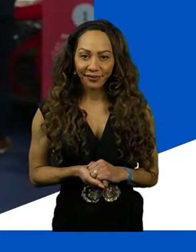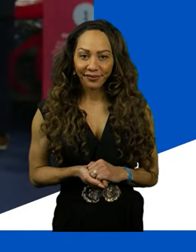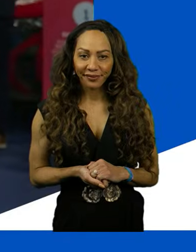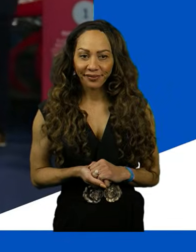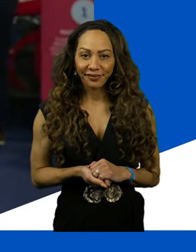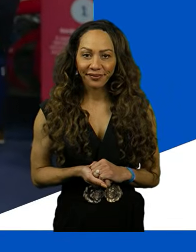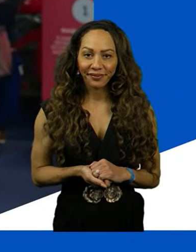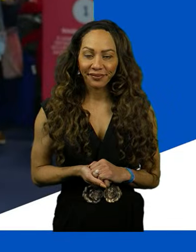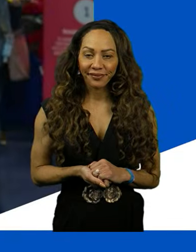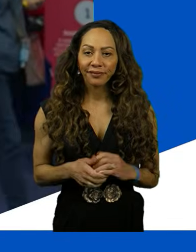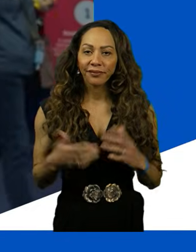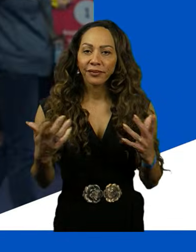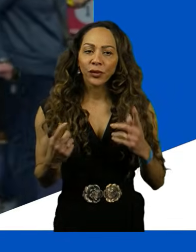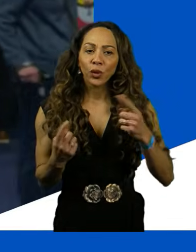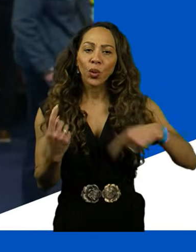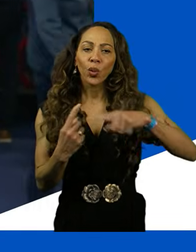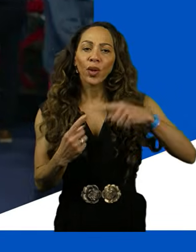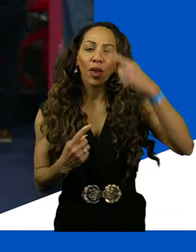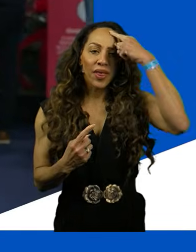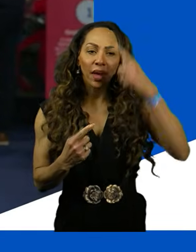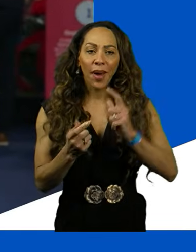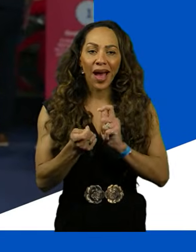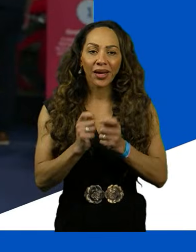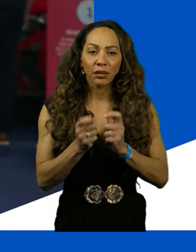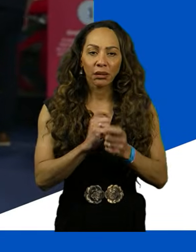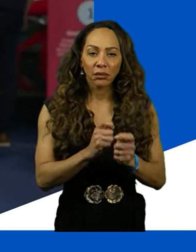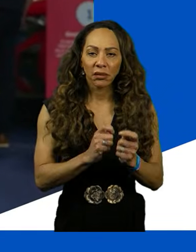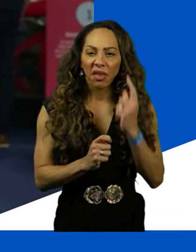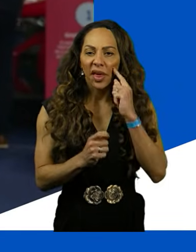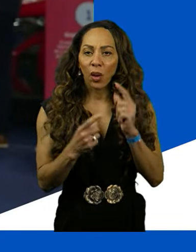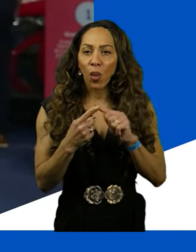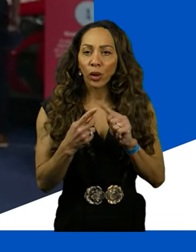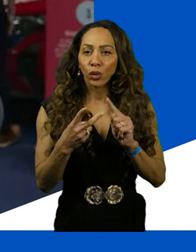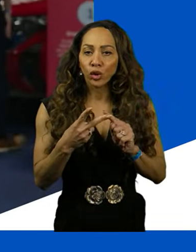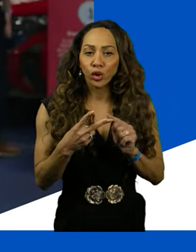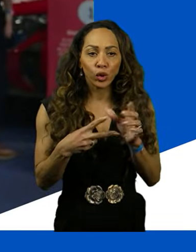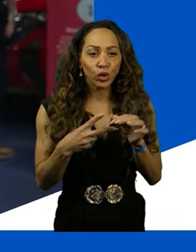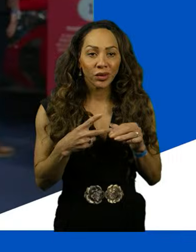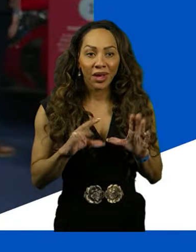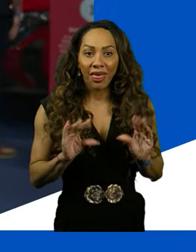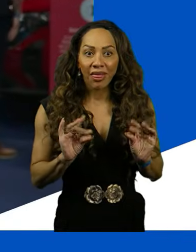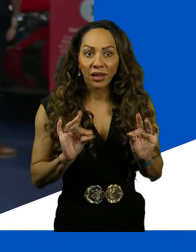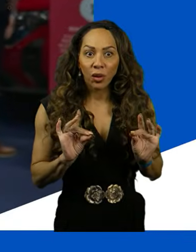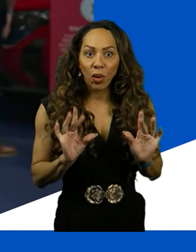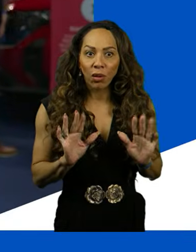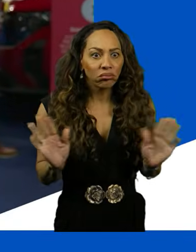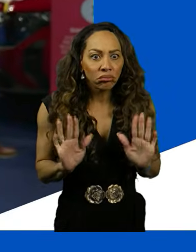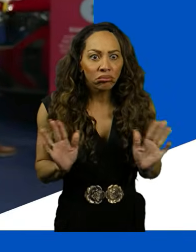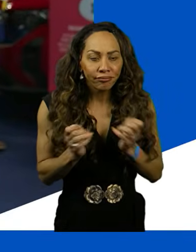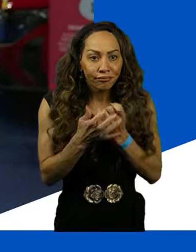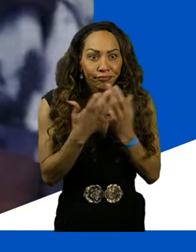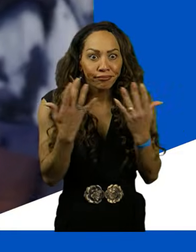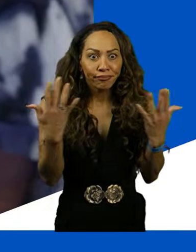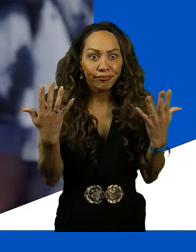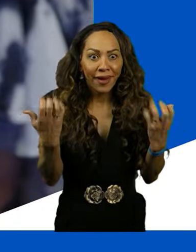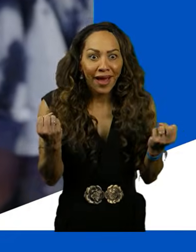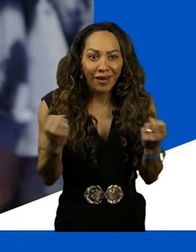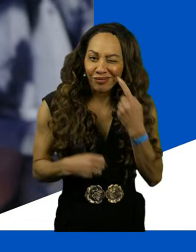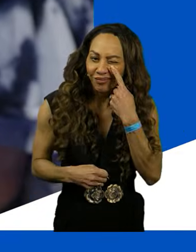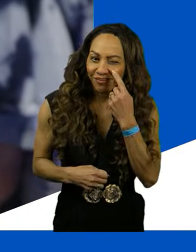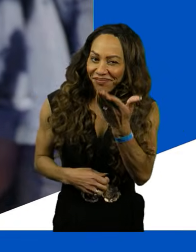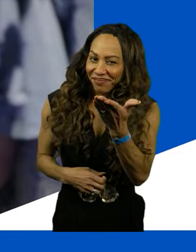When people think about adaptations, they often think there's only 1 or 2 choices available, but actually there's a myriad of options. Let's go and take a look.